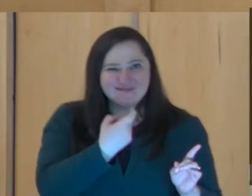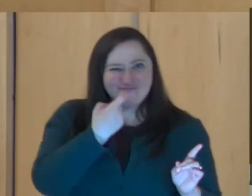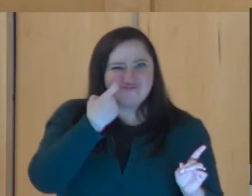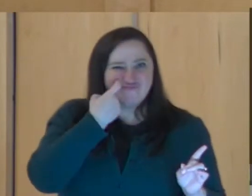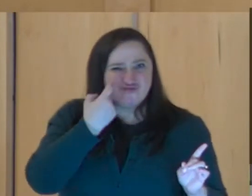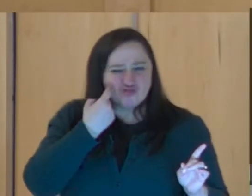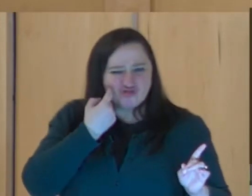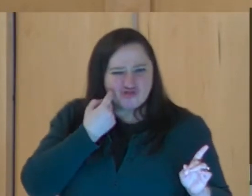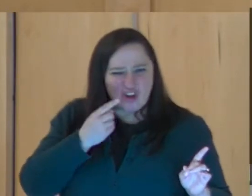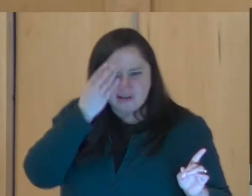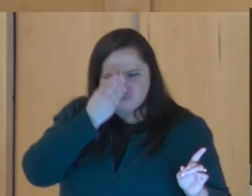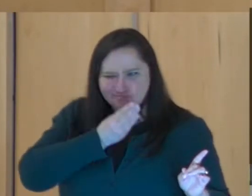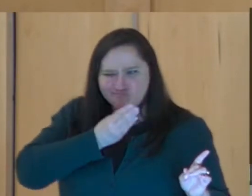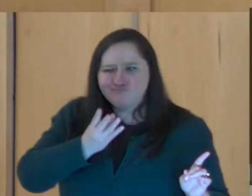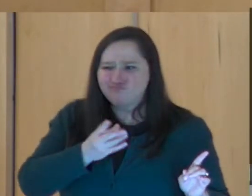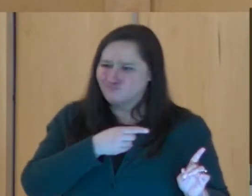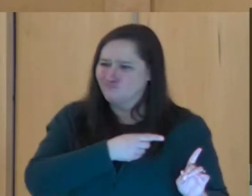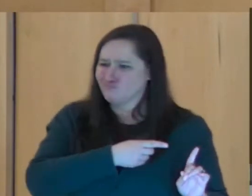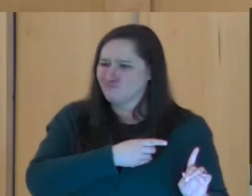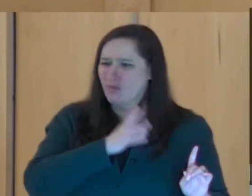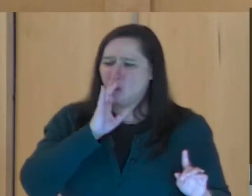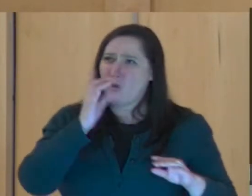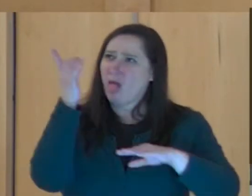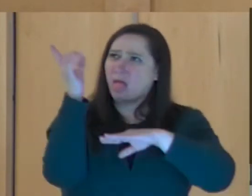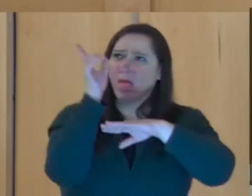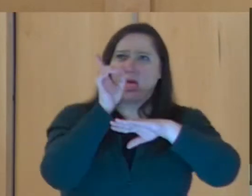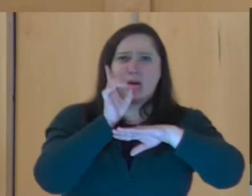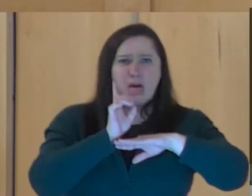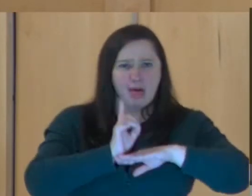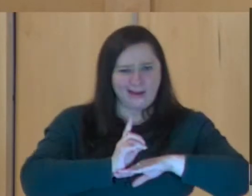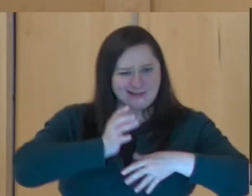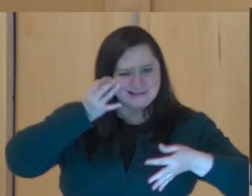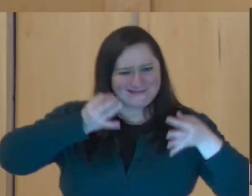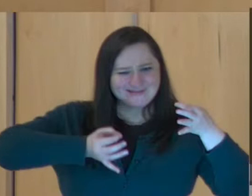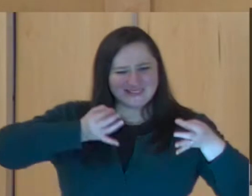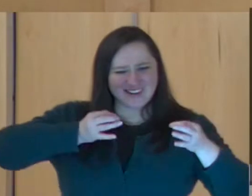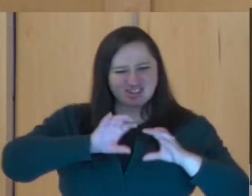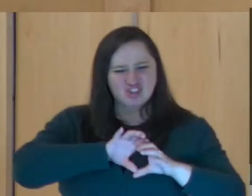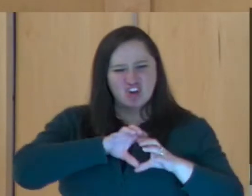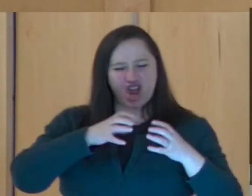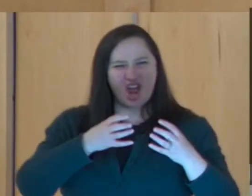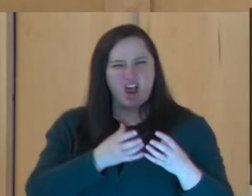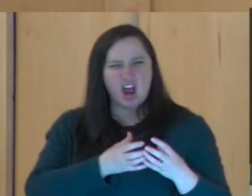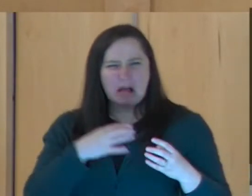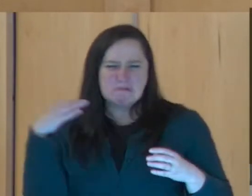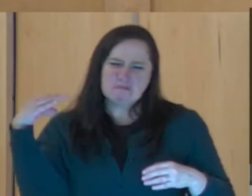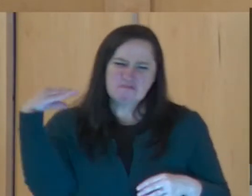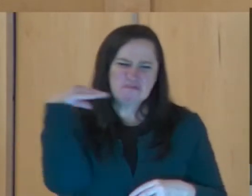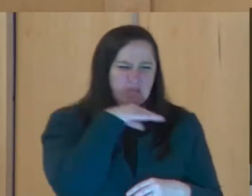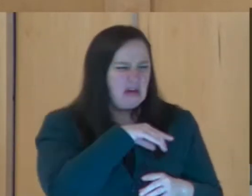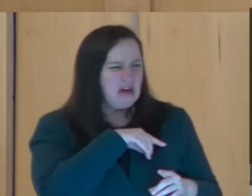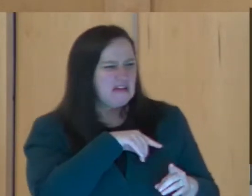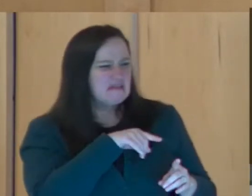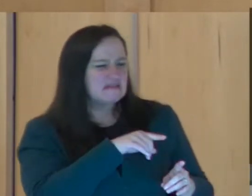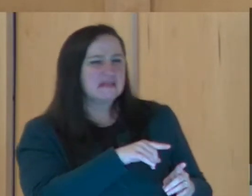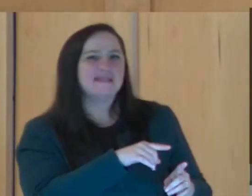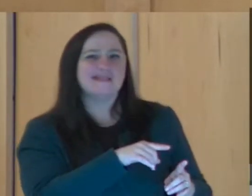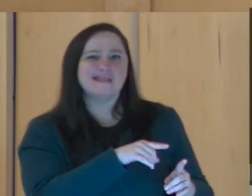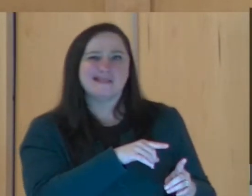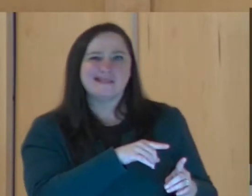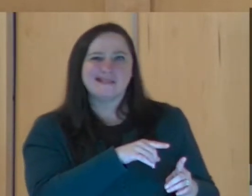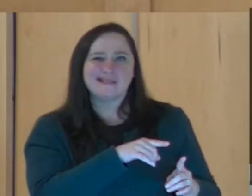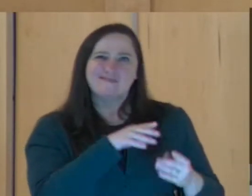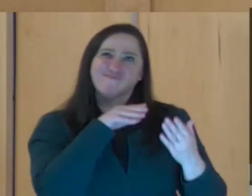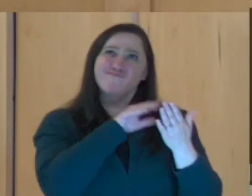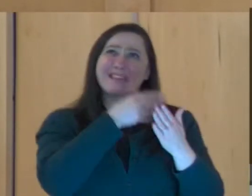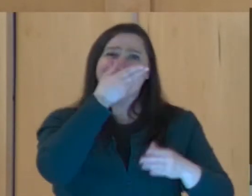that he's the one who's going to be coming back on the clouds to judge the world. Blasphemy, Caiaphas shouts, and he condemns Jesus